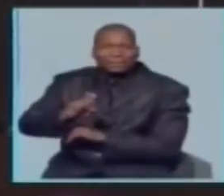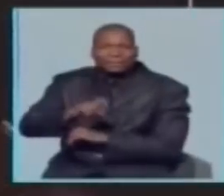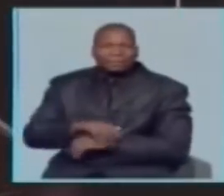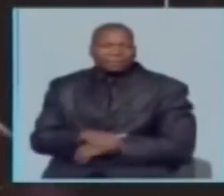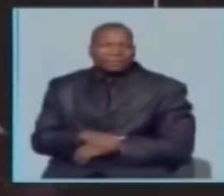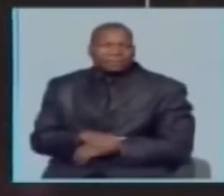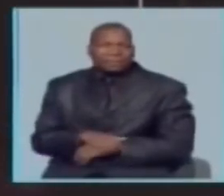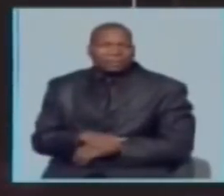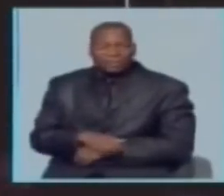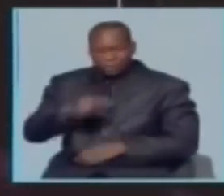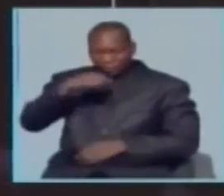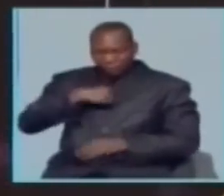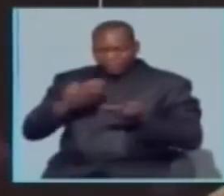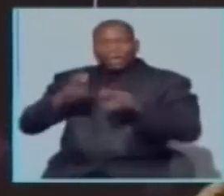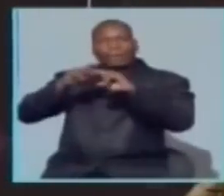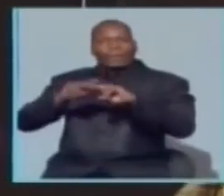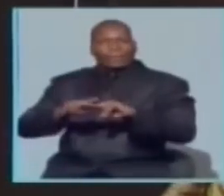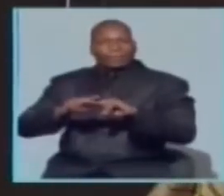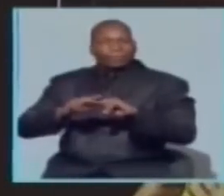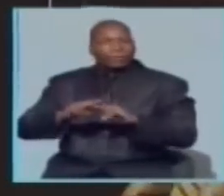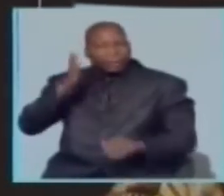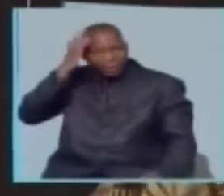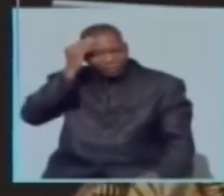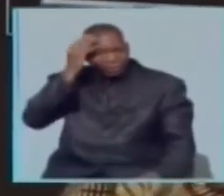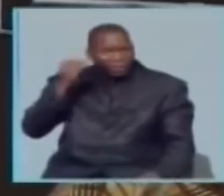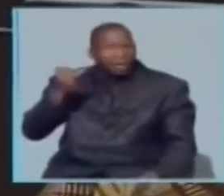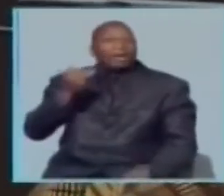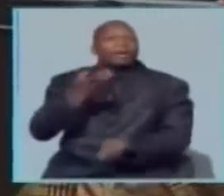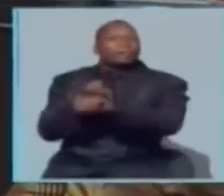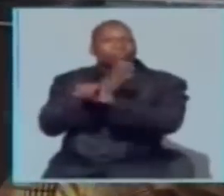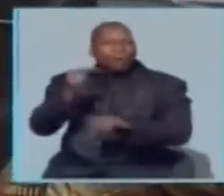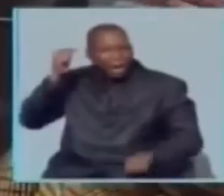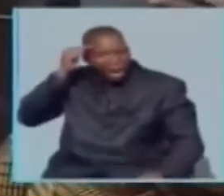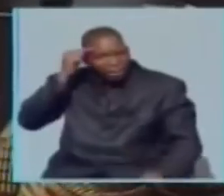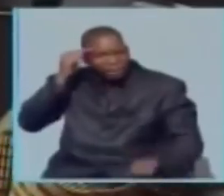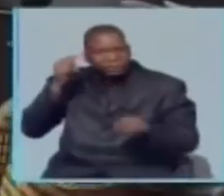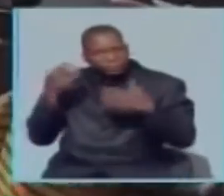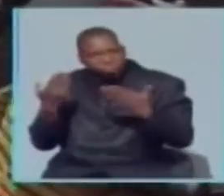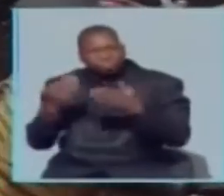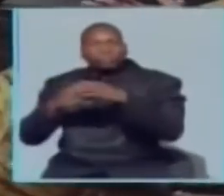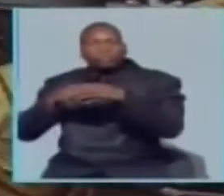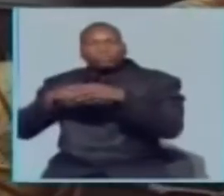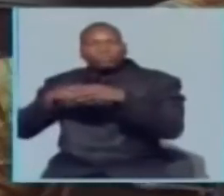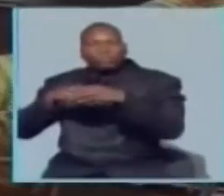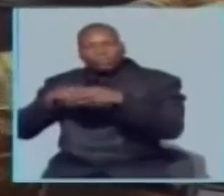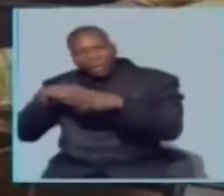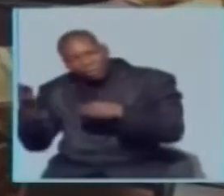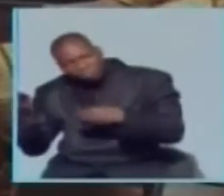As I sit here, I can talk from experience of having been in government, having been out, and being back in